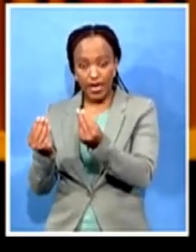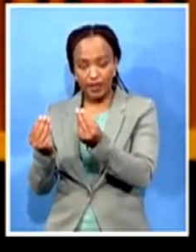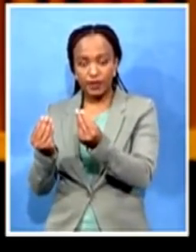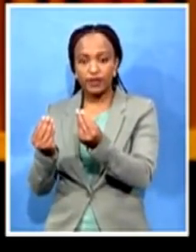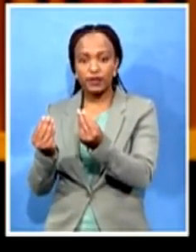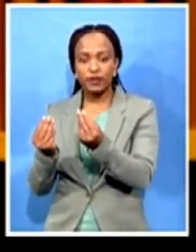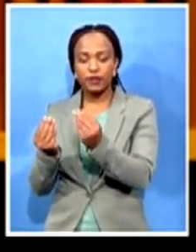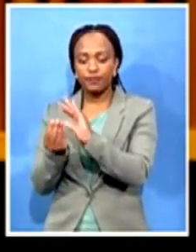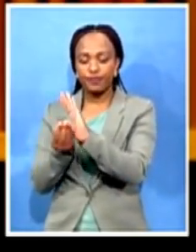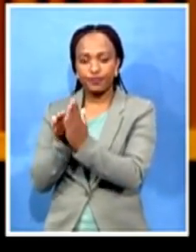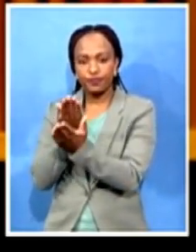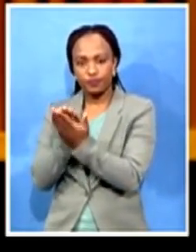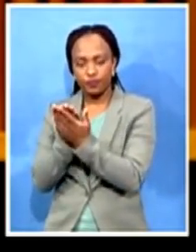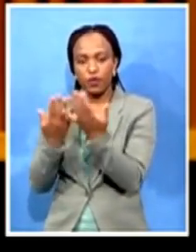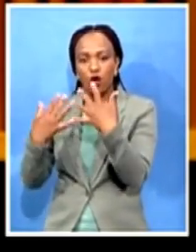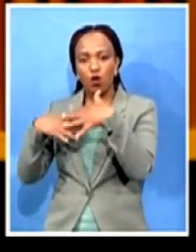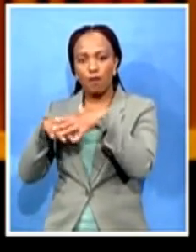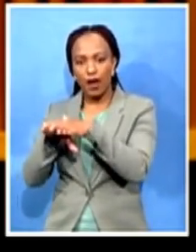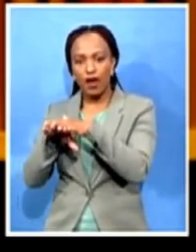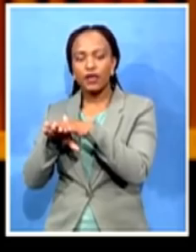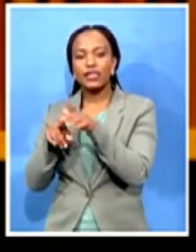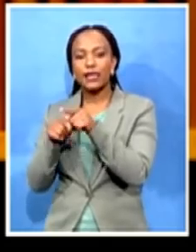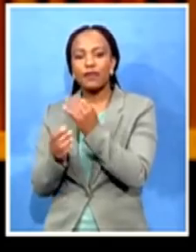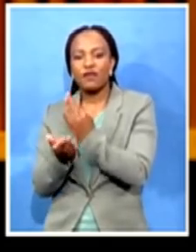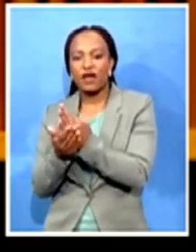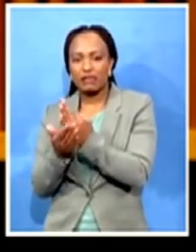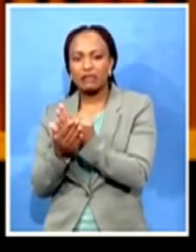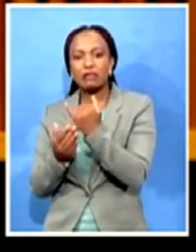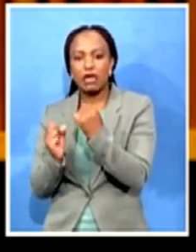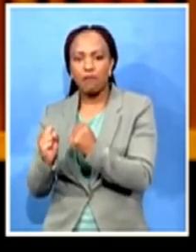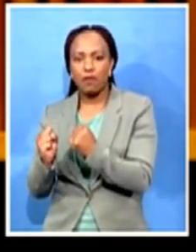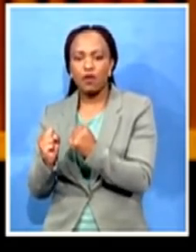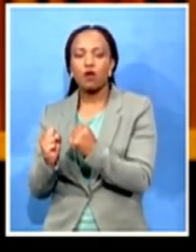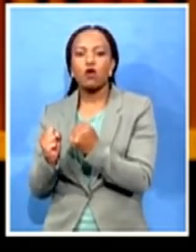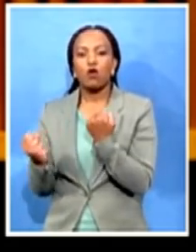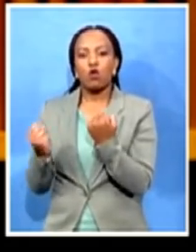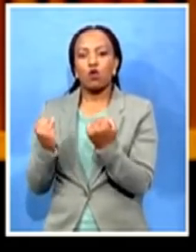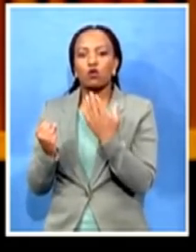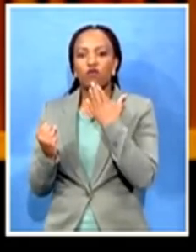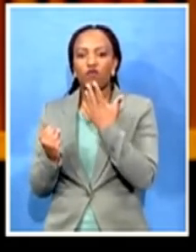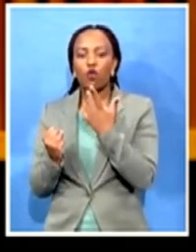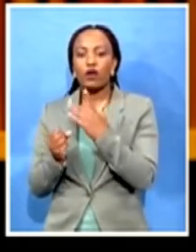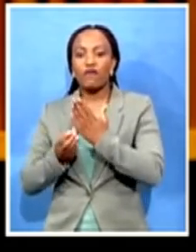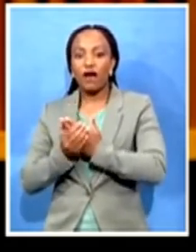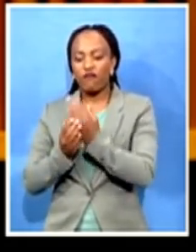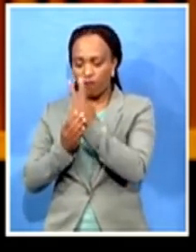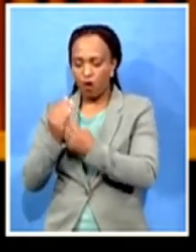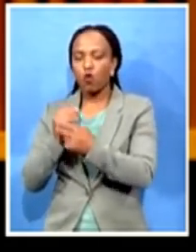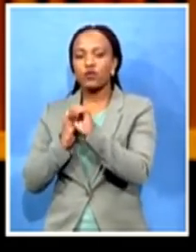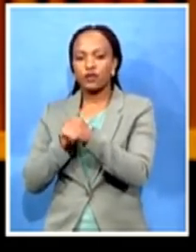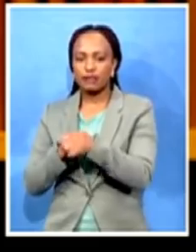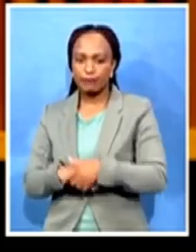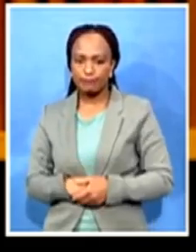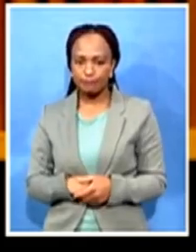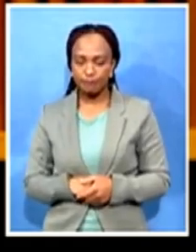considerations and the facts still present the court with a Schedule 5 application for bail? That is correct, Your Worship. Is the state going to oppose the application? The state, Your Worship,